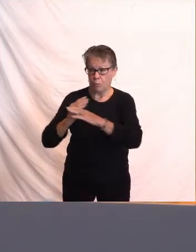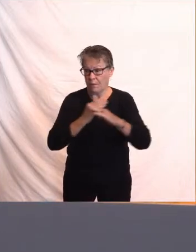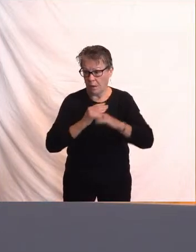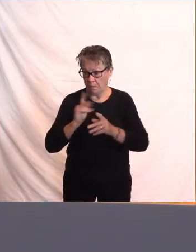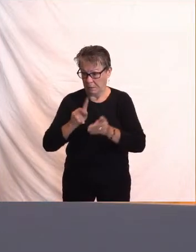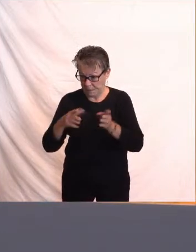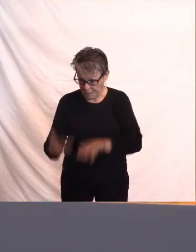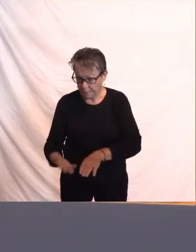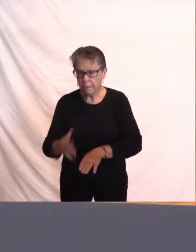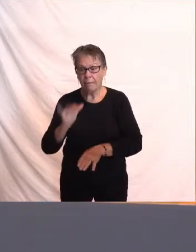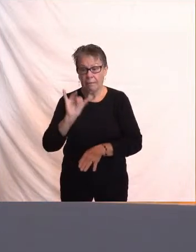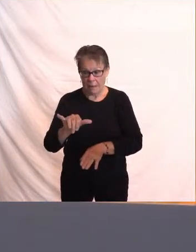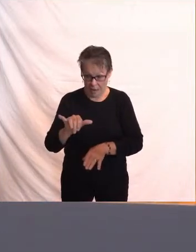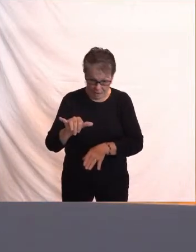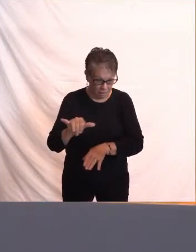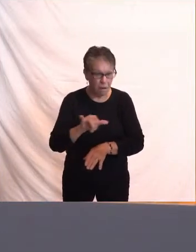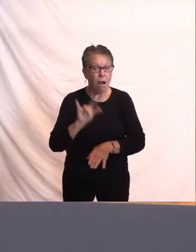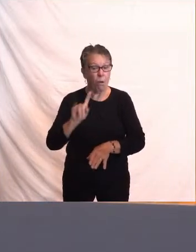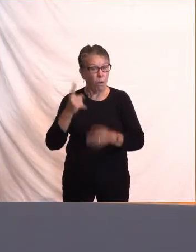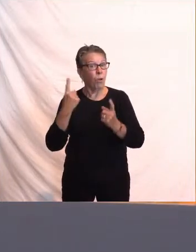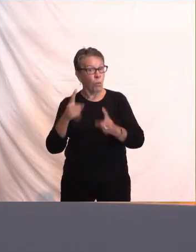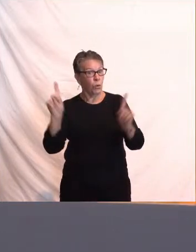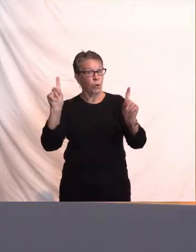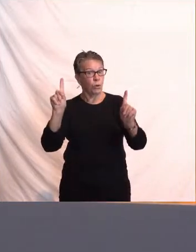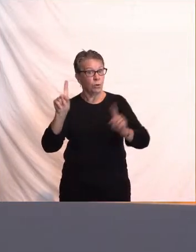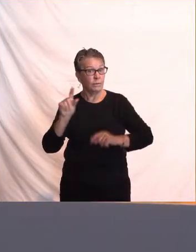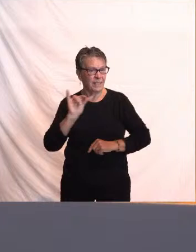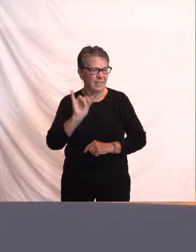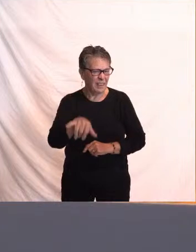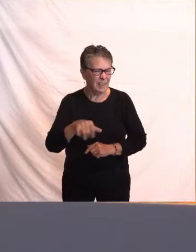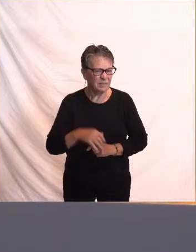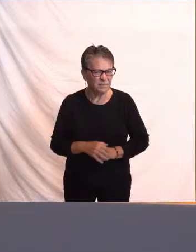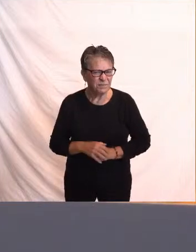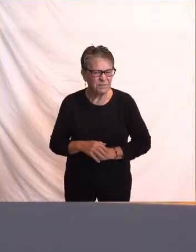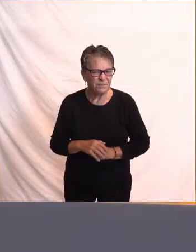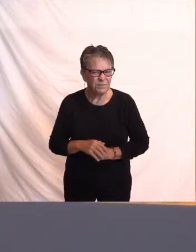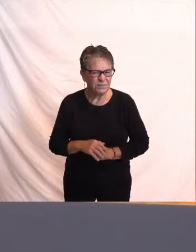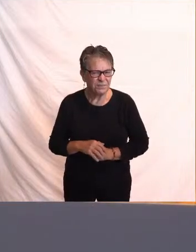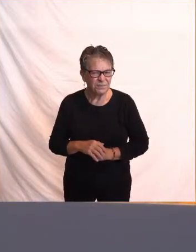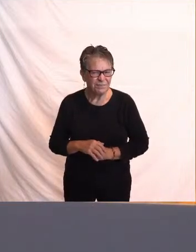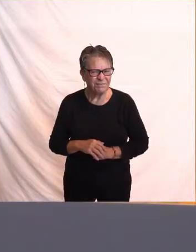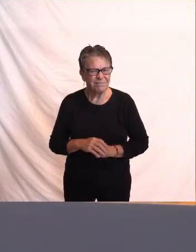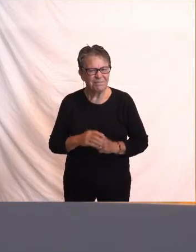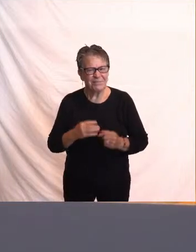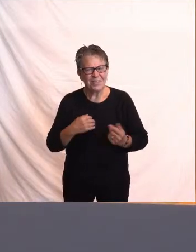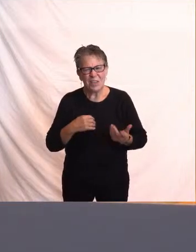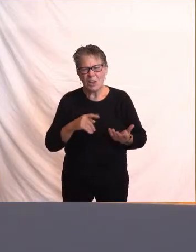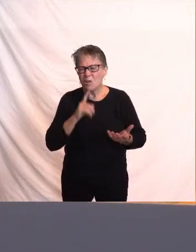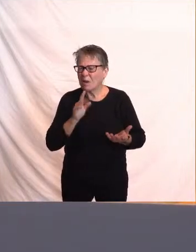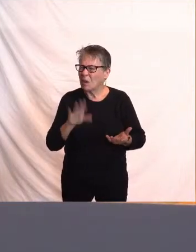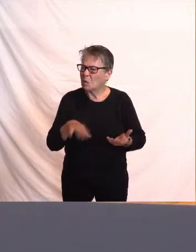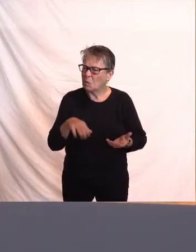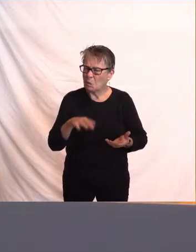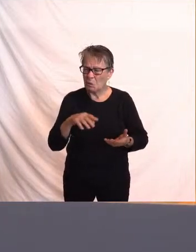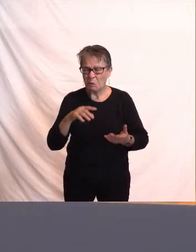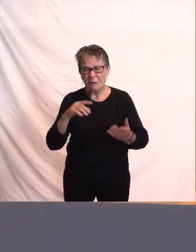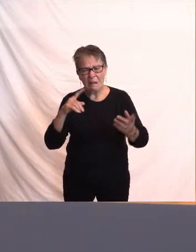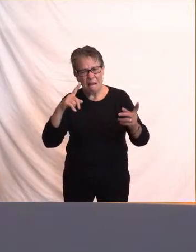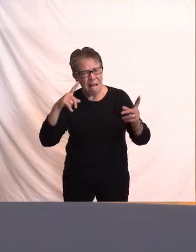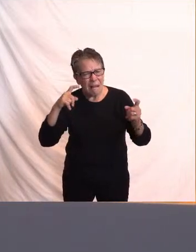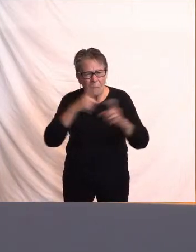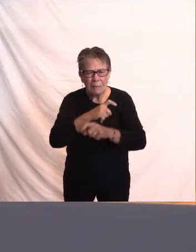but unfortunately, at least in my mind, it's somewhat more complicated than that because it really is looking at how all these different things are interacting.